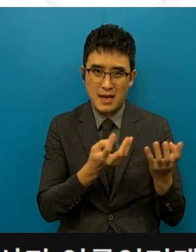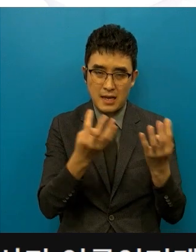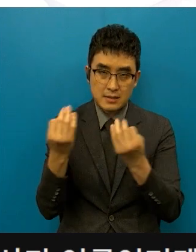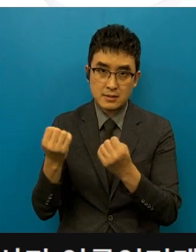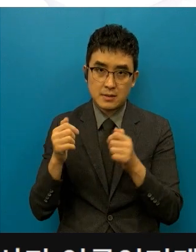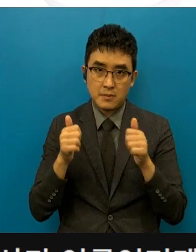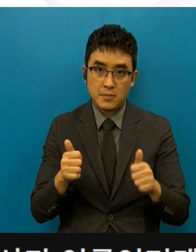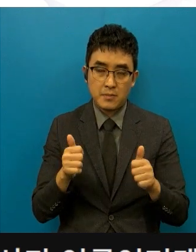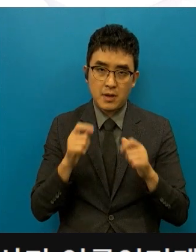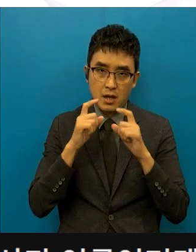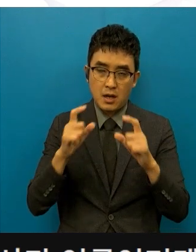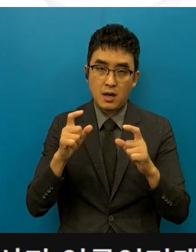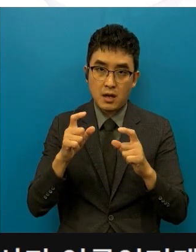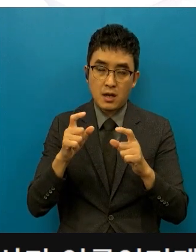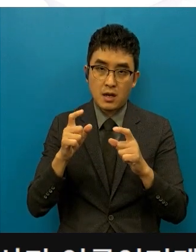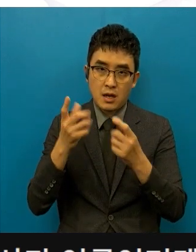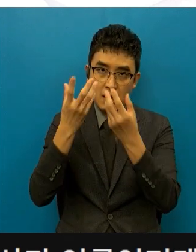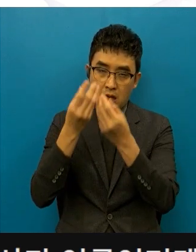cooperation with the medical